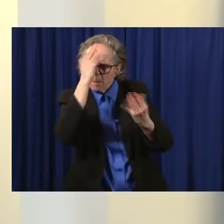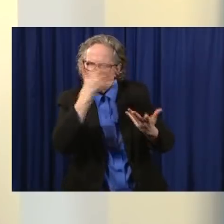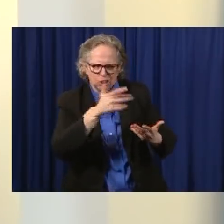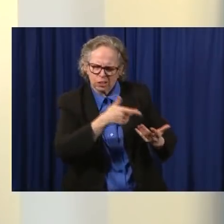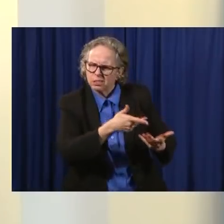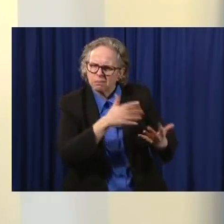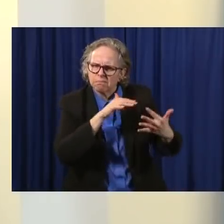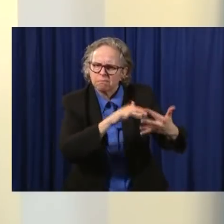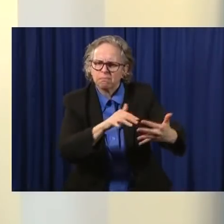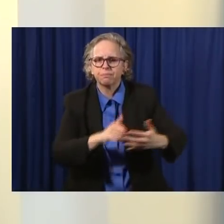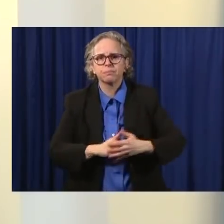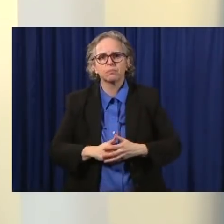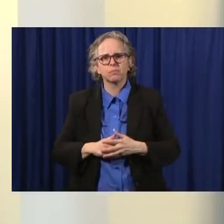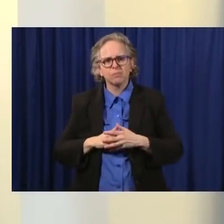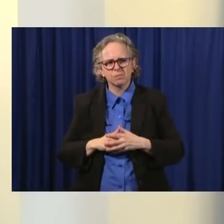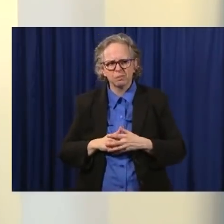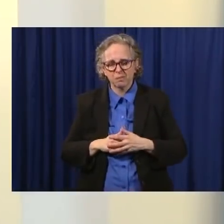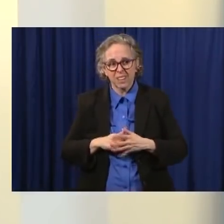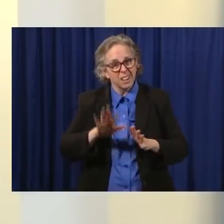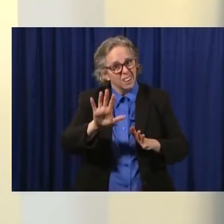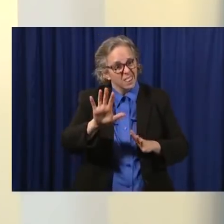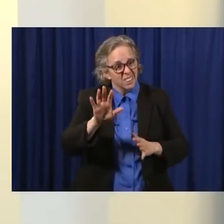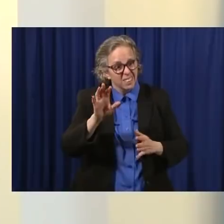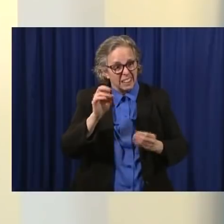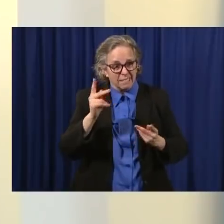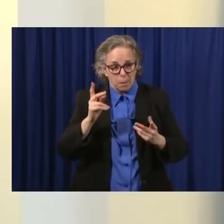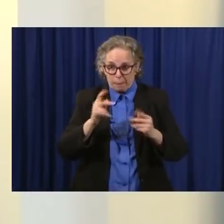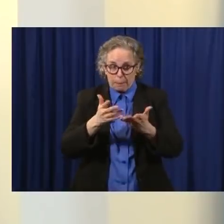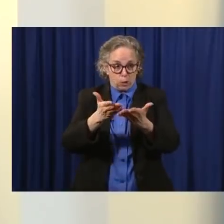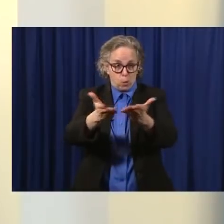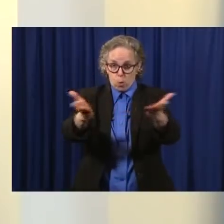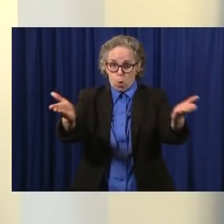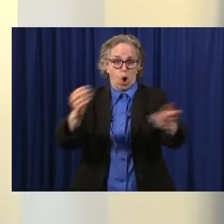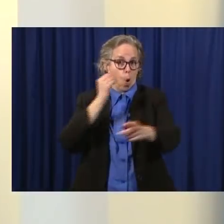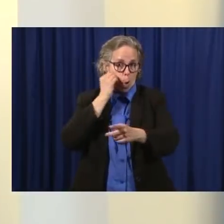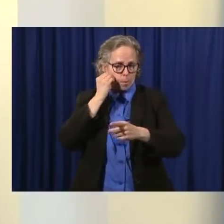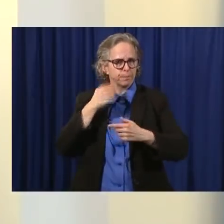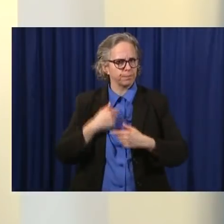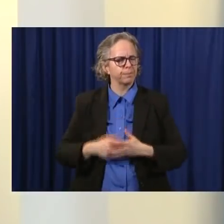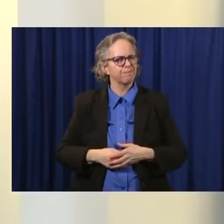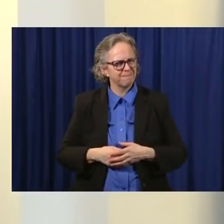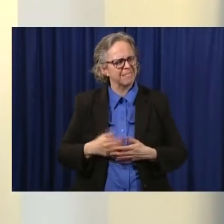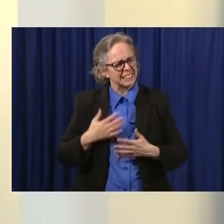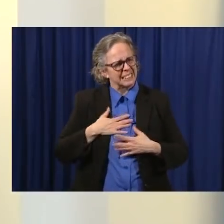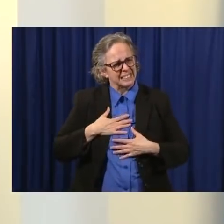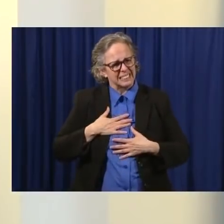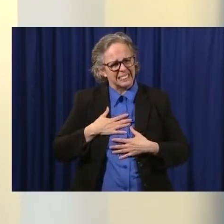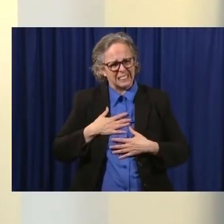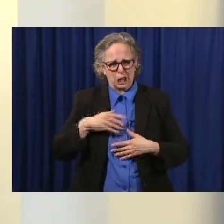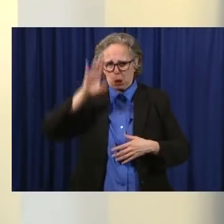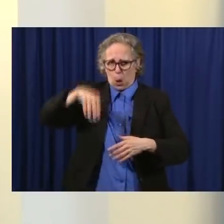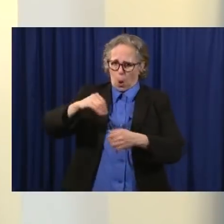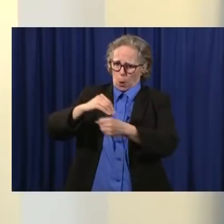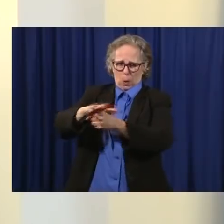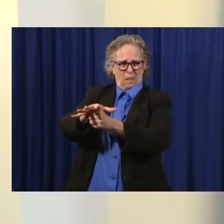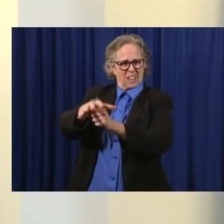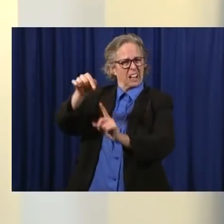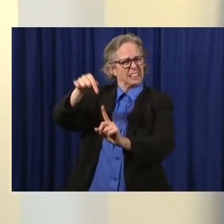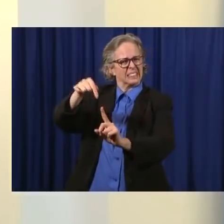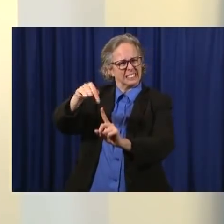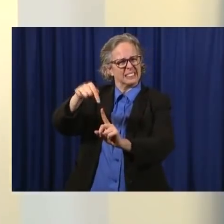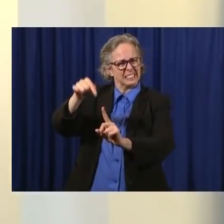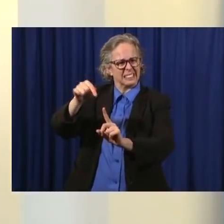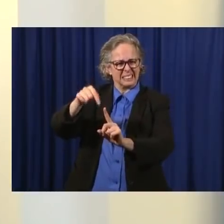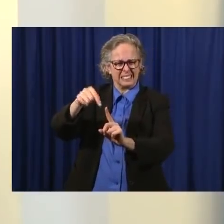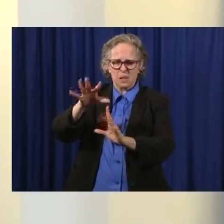is, again, just for people at home, we see that COVID has this very exaggerated effect on our, you know,